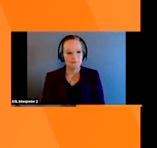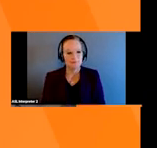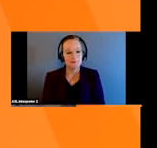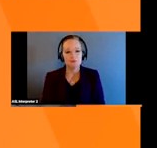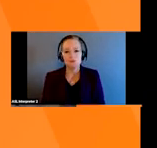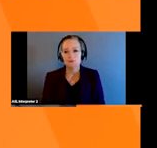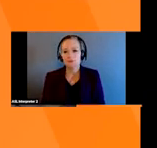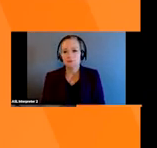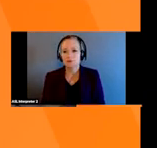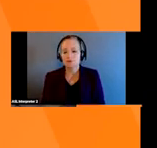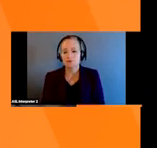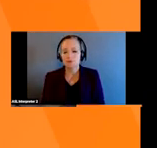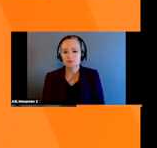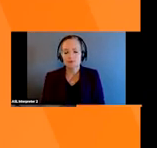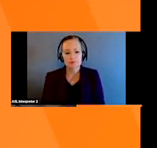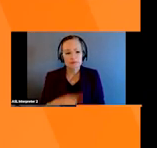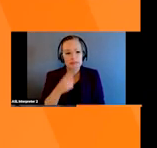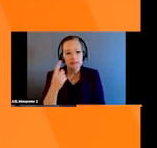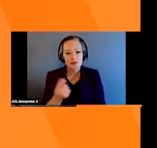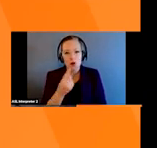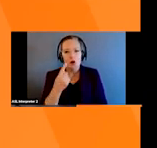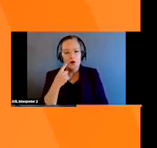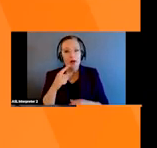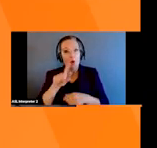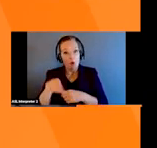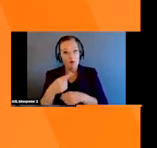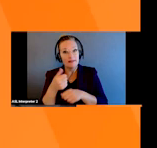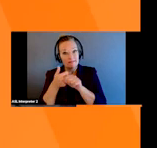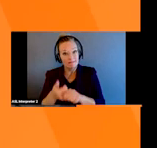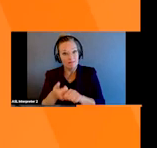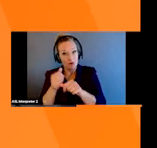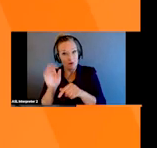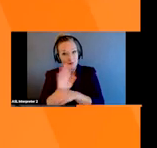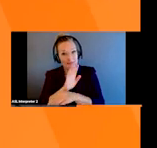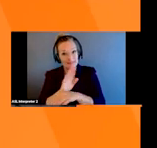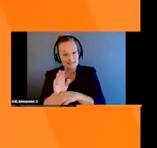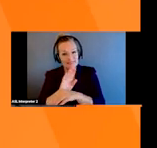Just to confirm, so you can only follow businesses from your business? No.